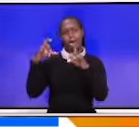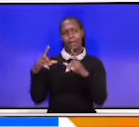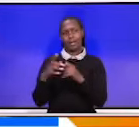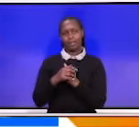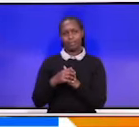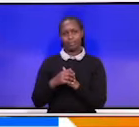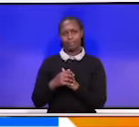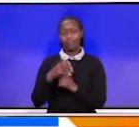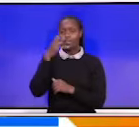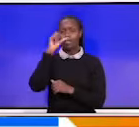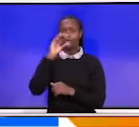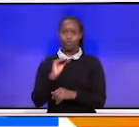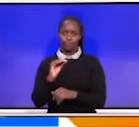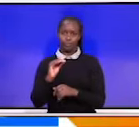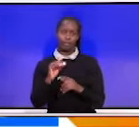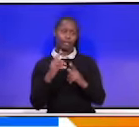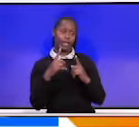Germany,